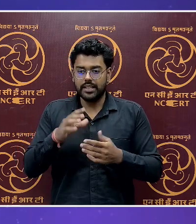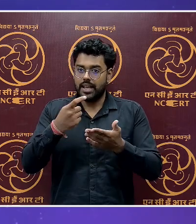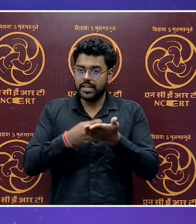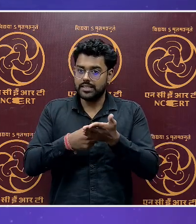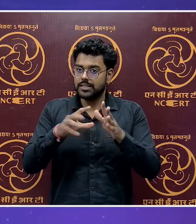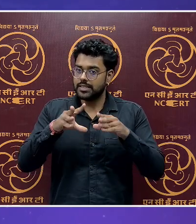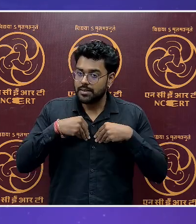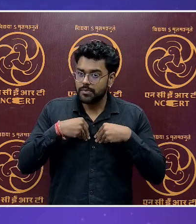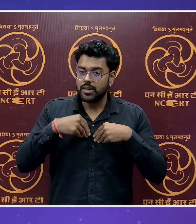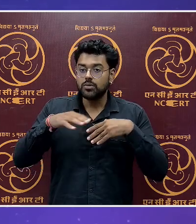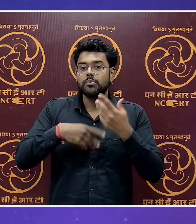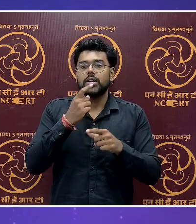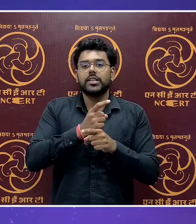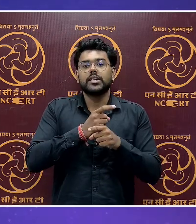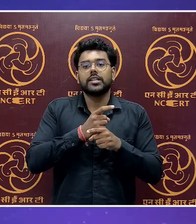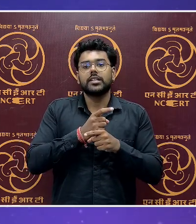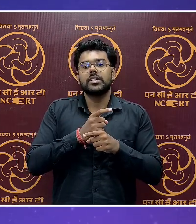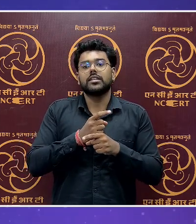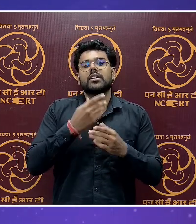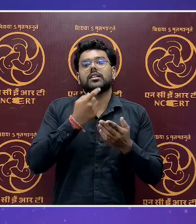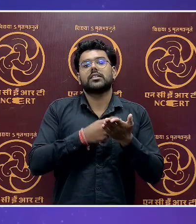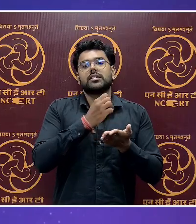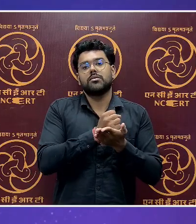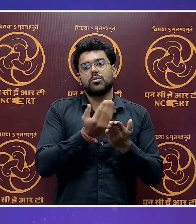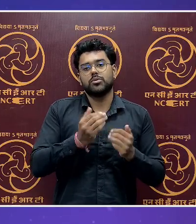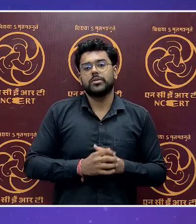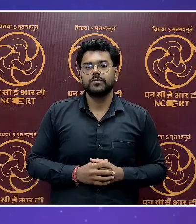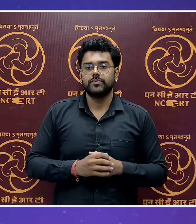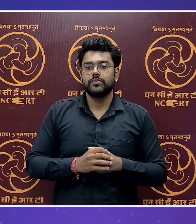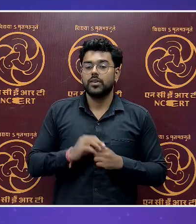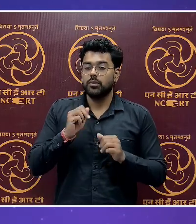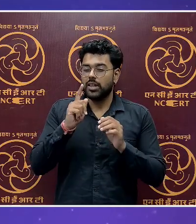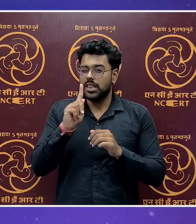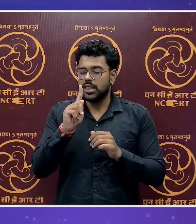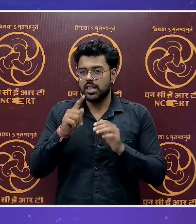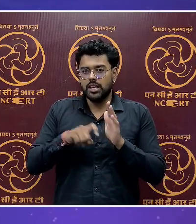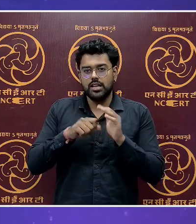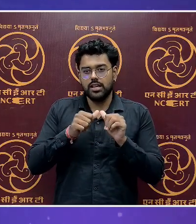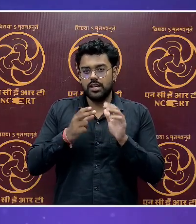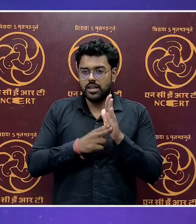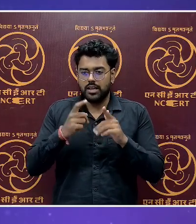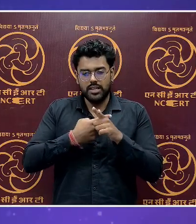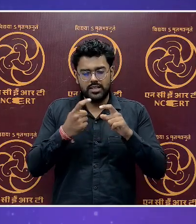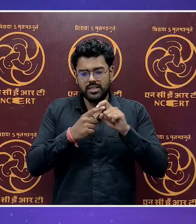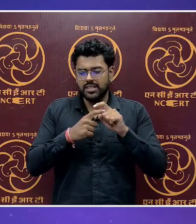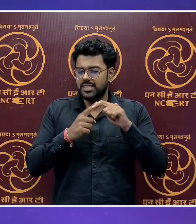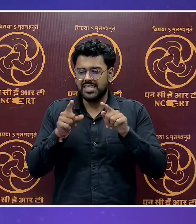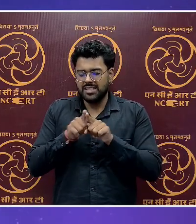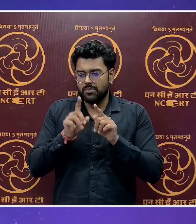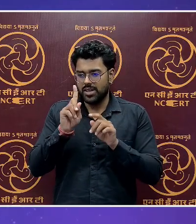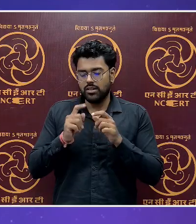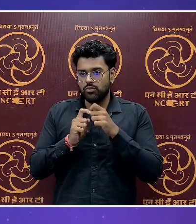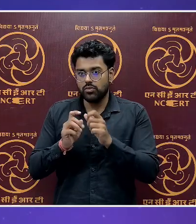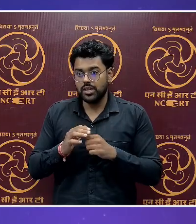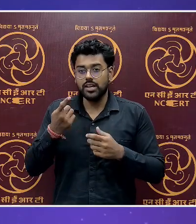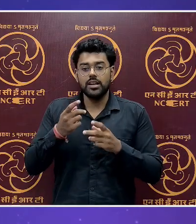able to register themselves into this particular school. Okay. So, Ranjit, one more question I ask in this area. There are certain teachers